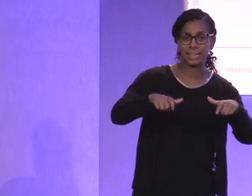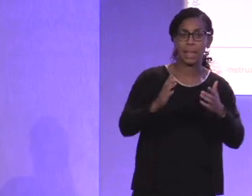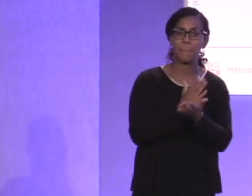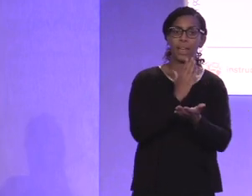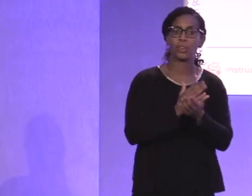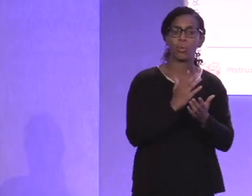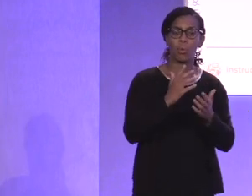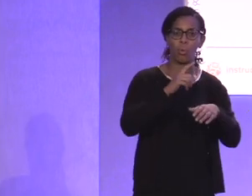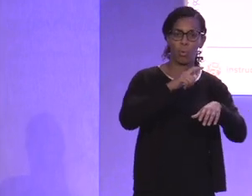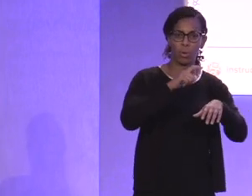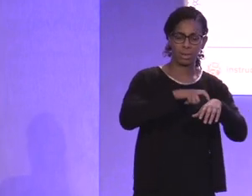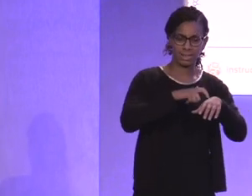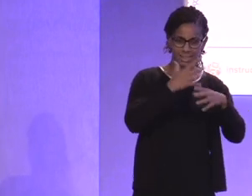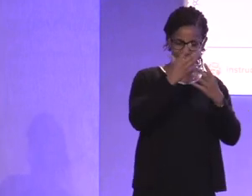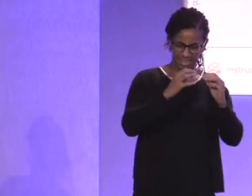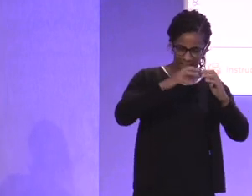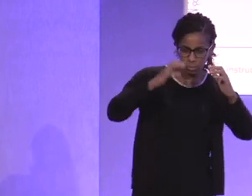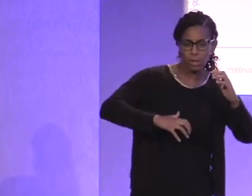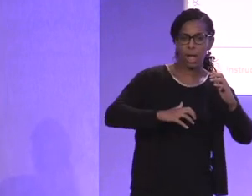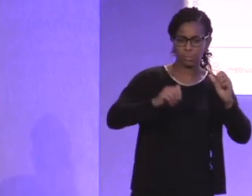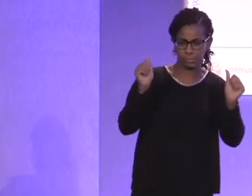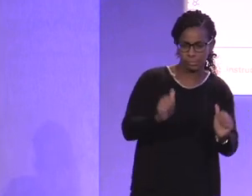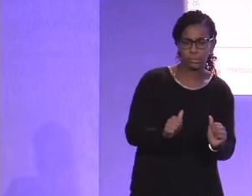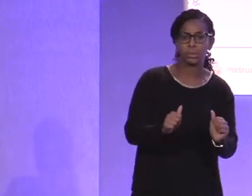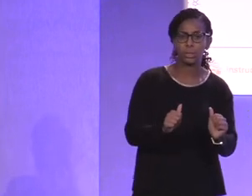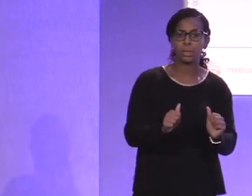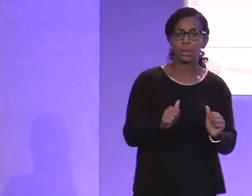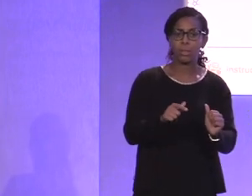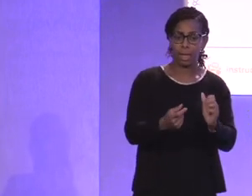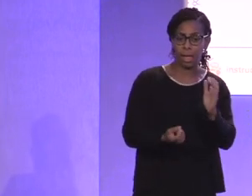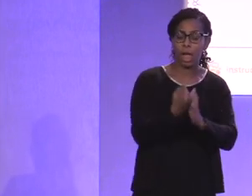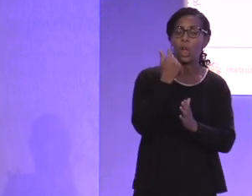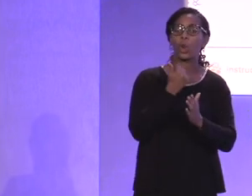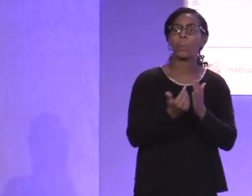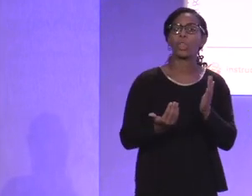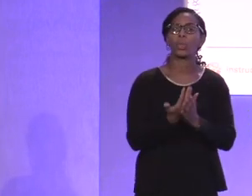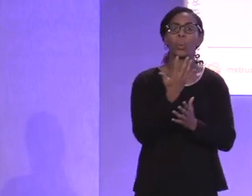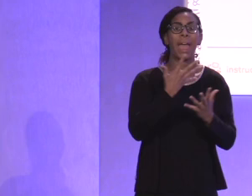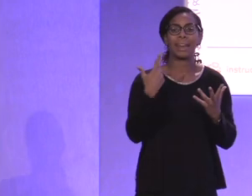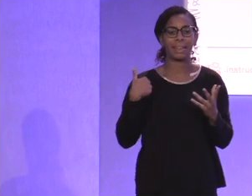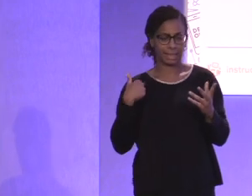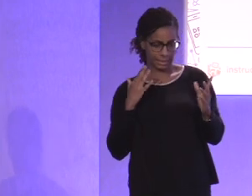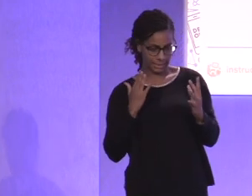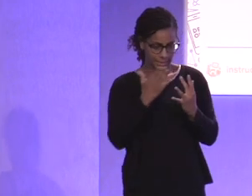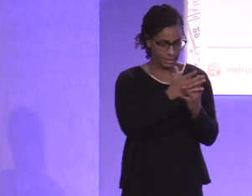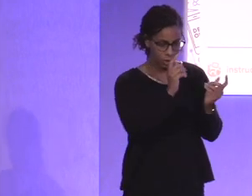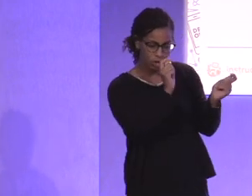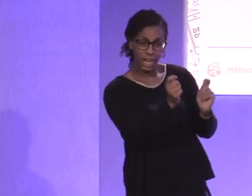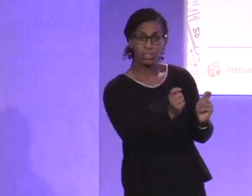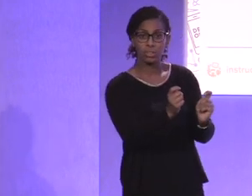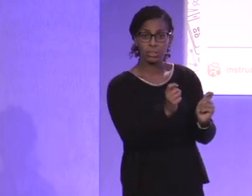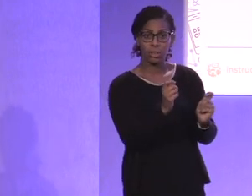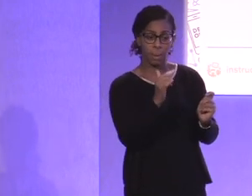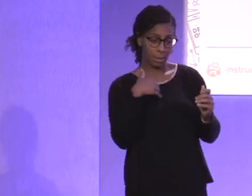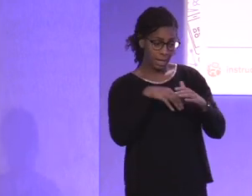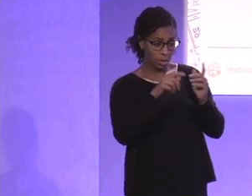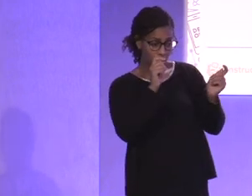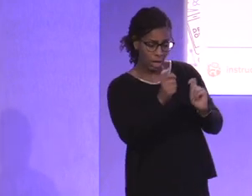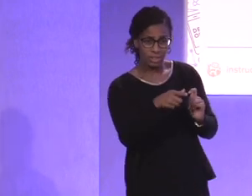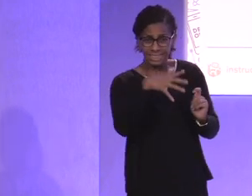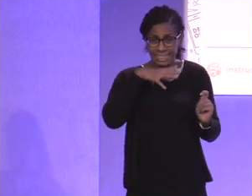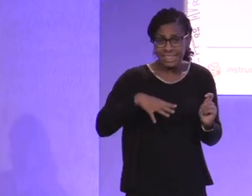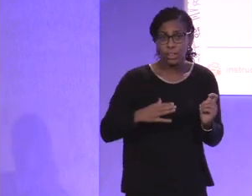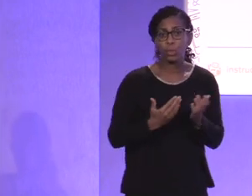Downtime is usually caused, or service interruption is usually caused by changes, and those changes might be very necessary, like maintenance